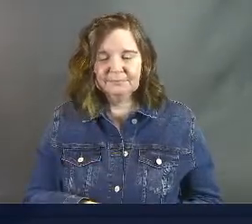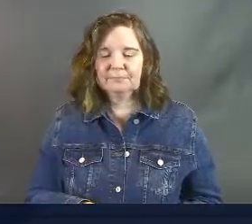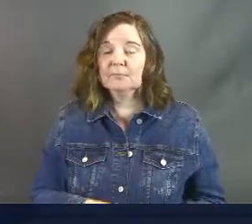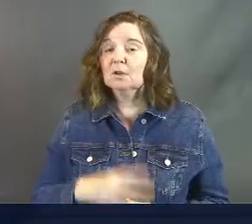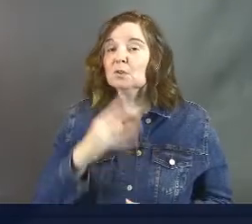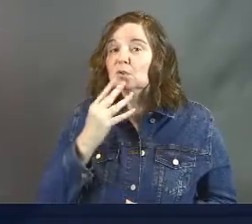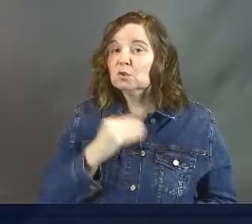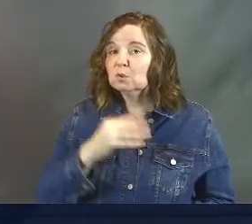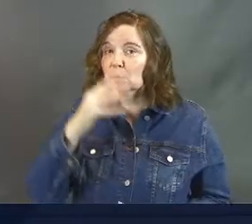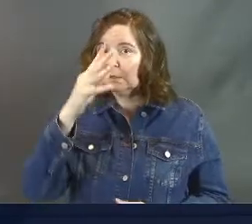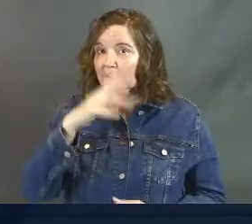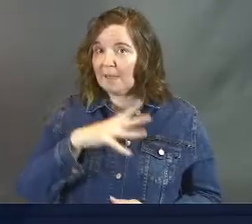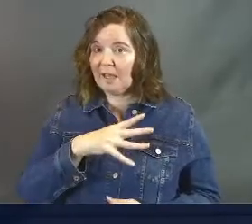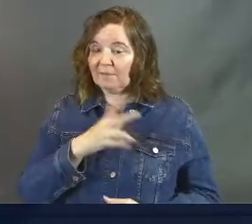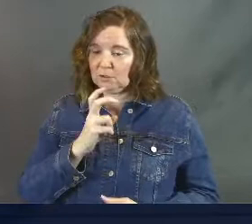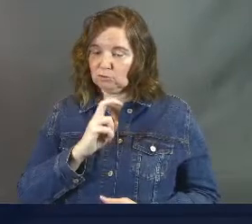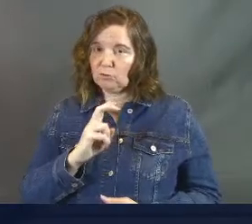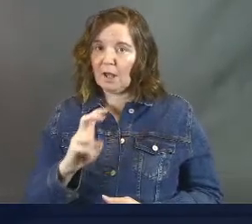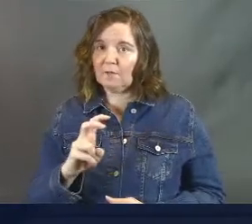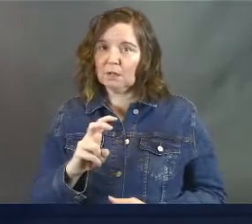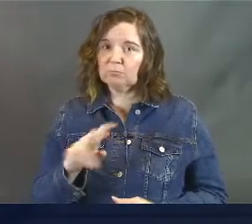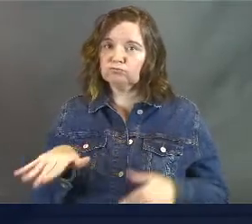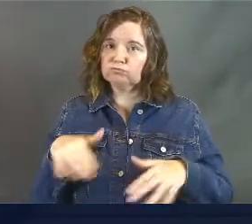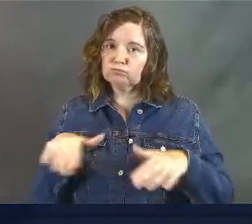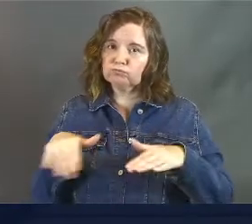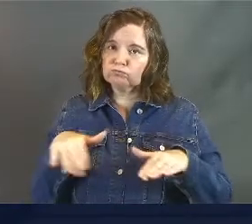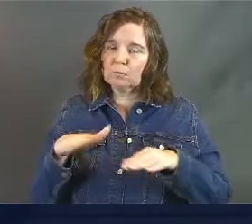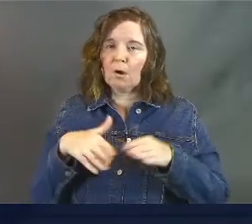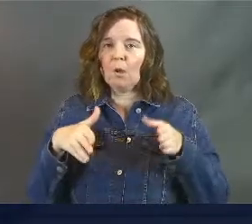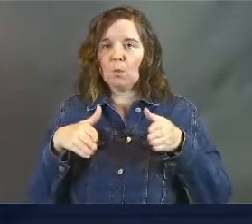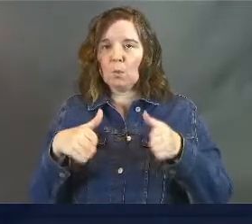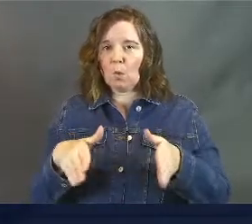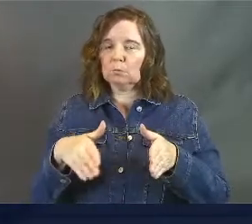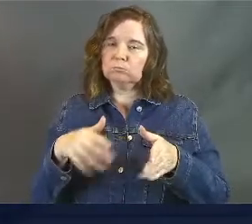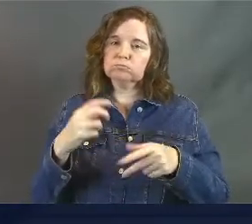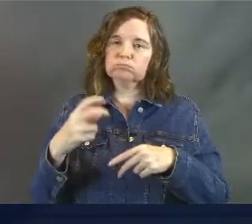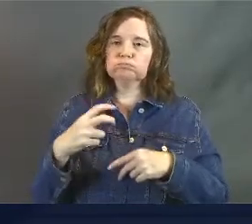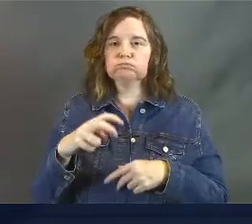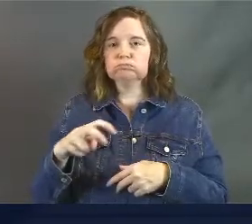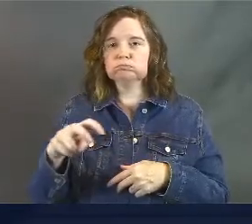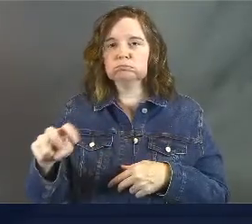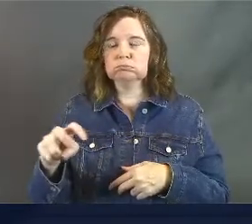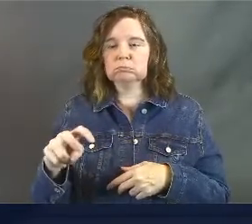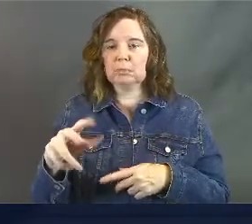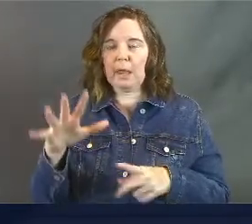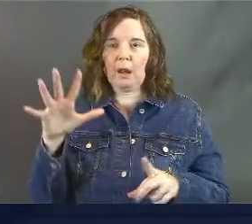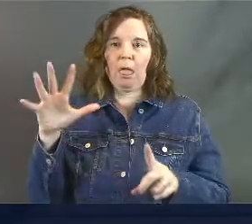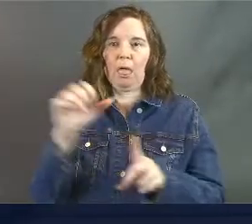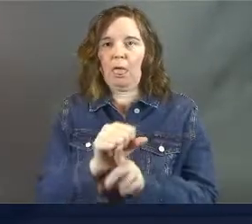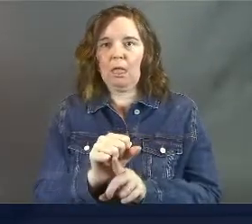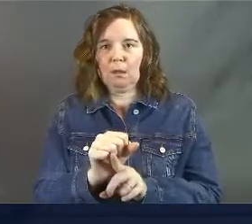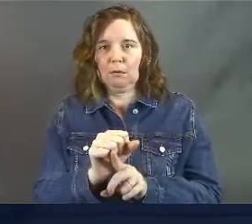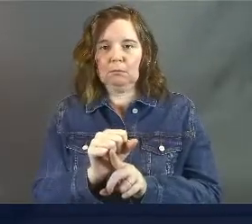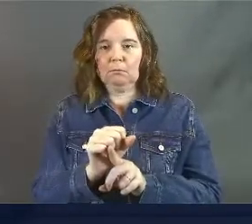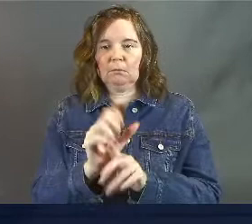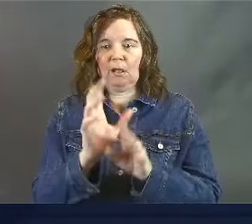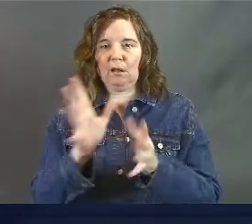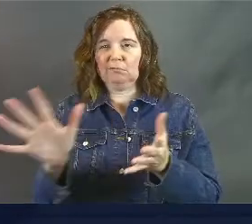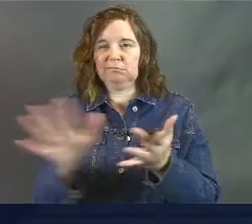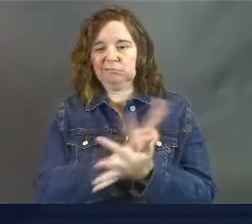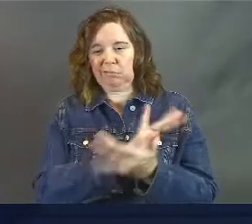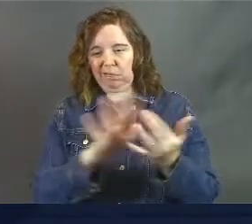So the Jewish man is traveling on the road to Jericho, and he gets attacked, left for